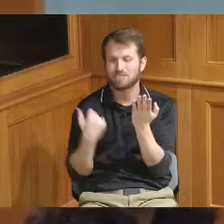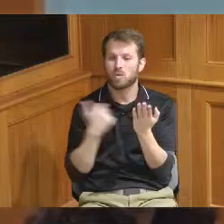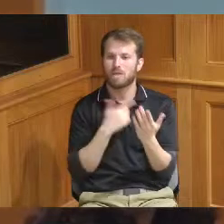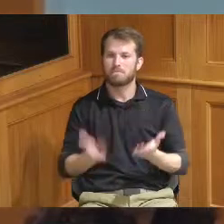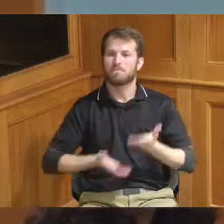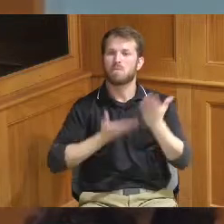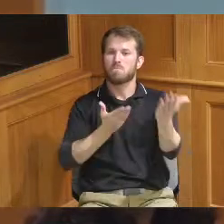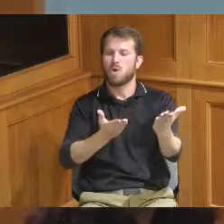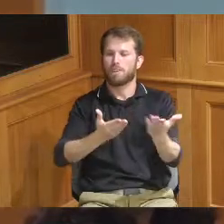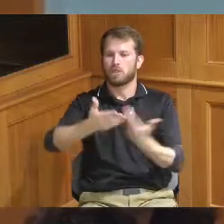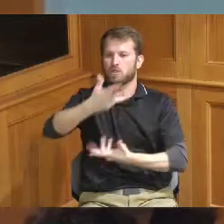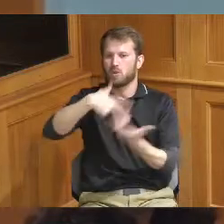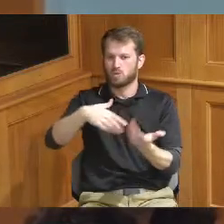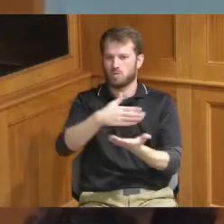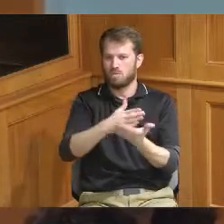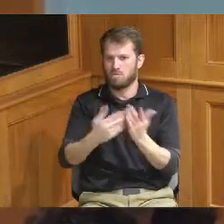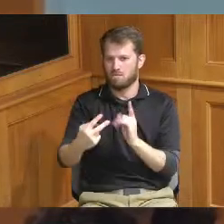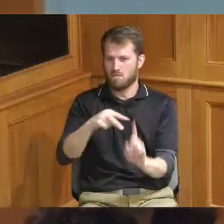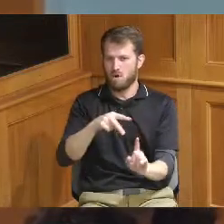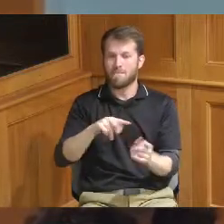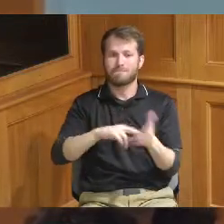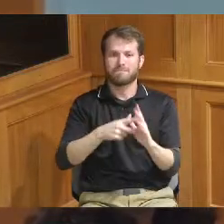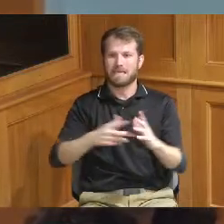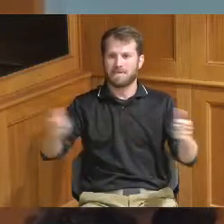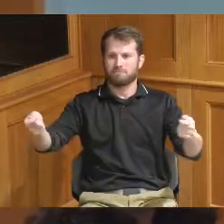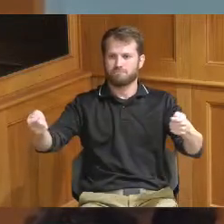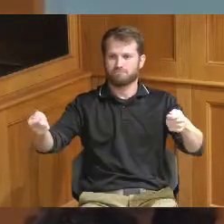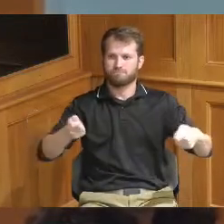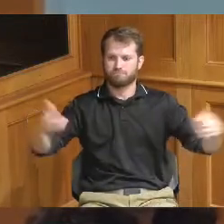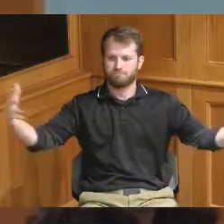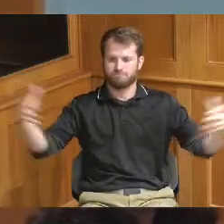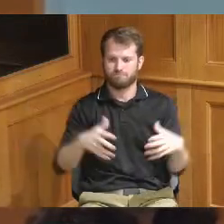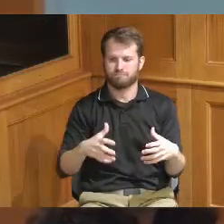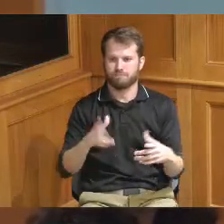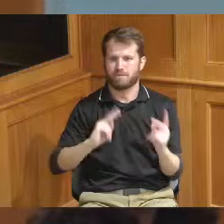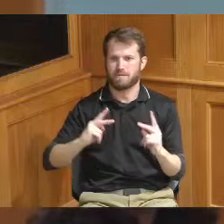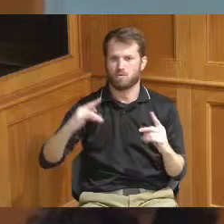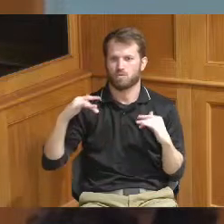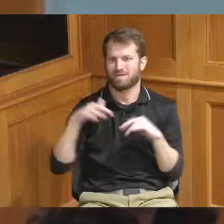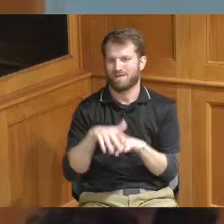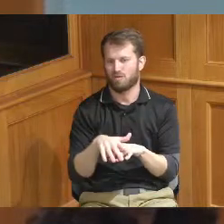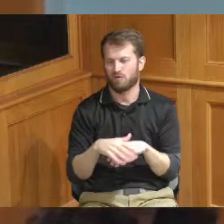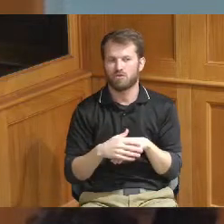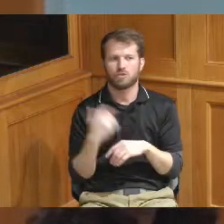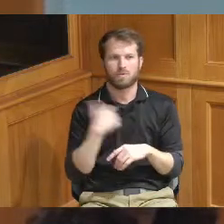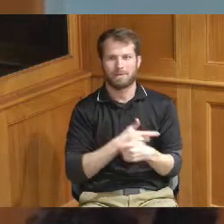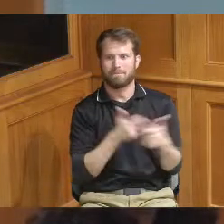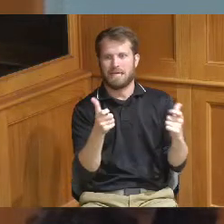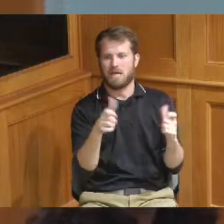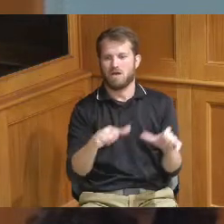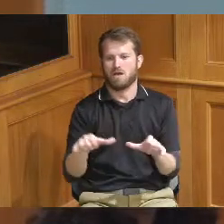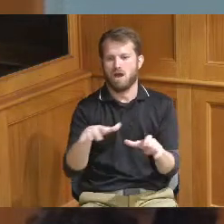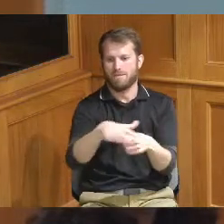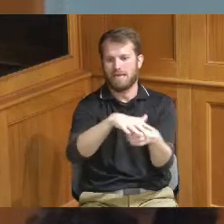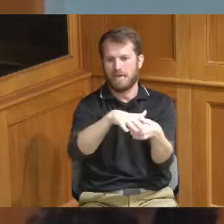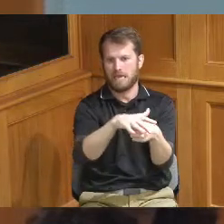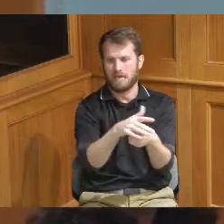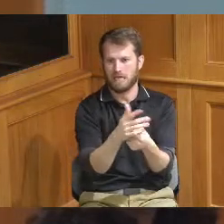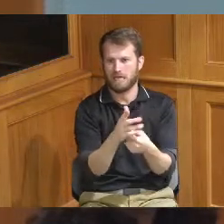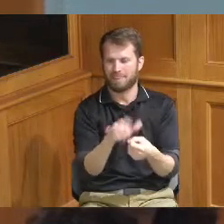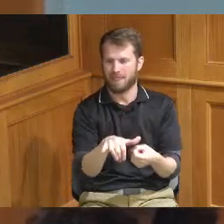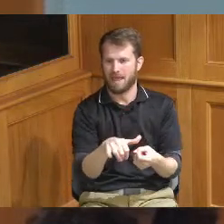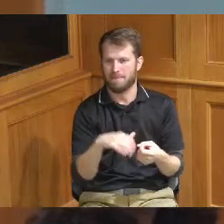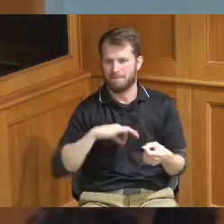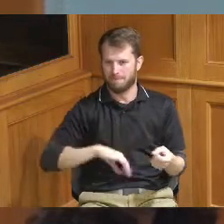social side of what's going on, and that means bring people together in that. So we build big common area amenities like that. By building